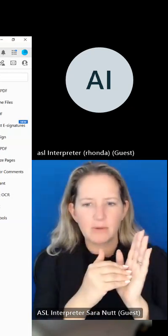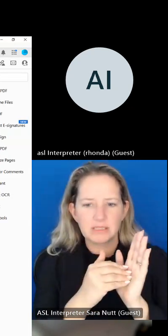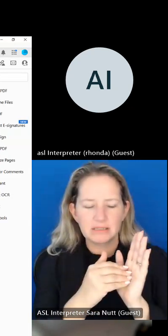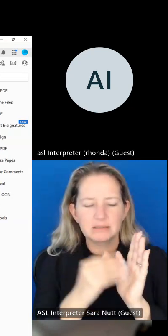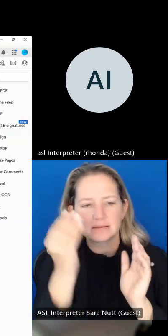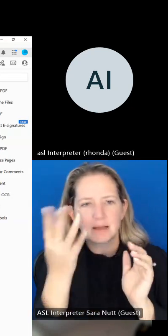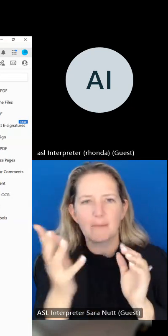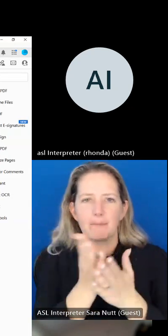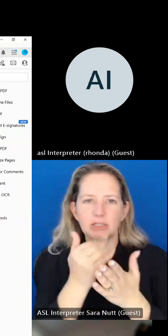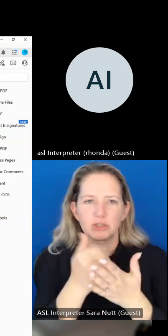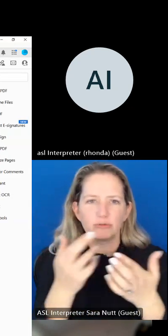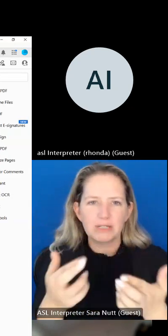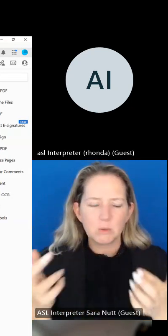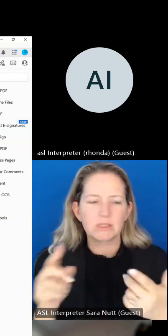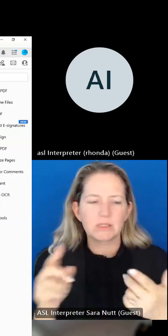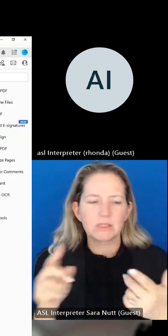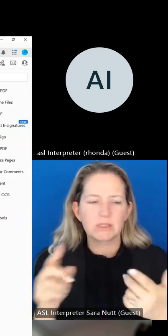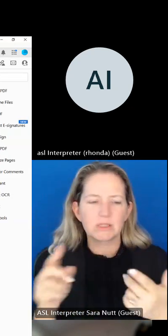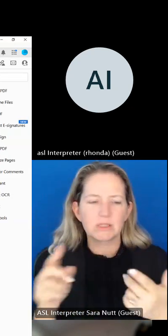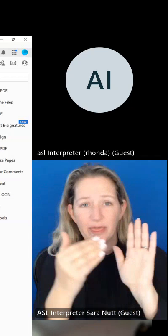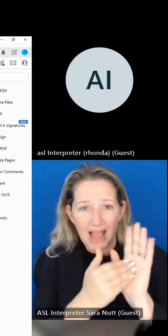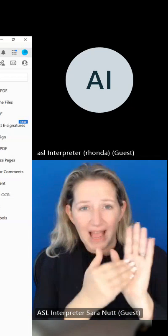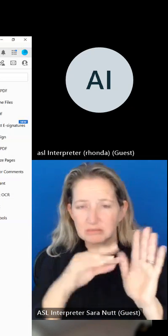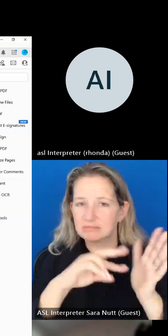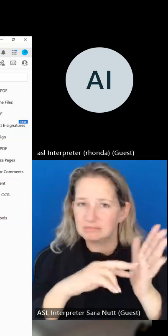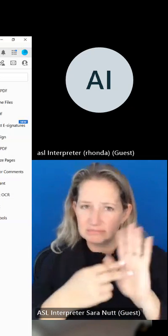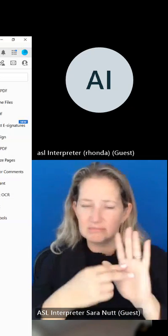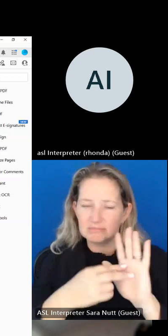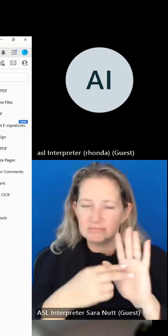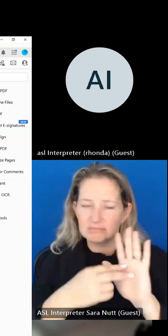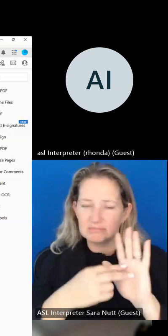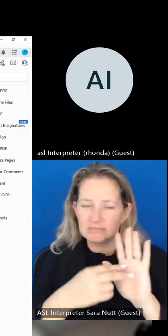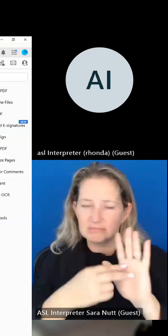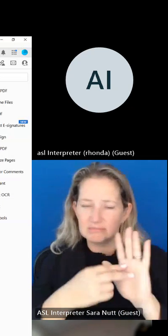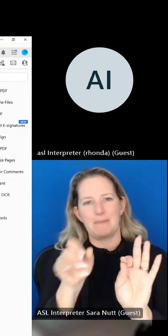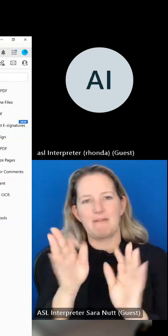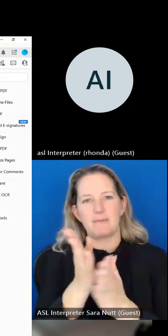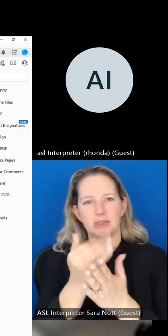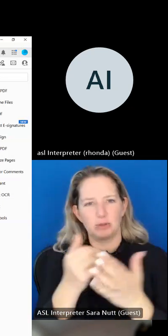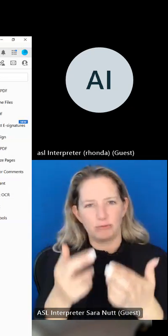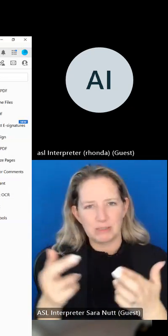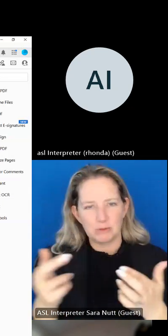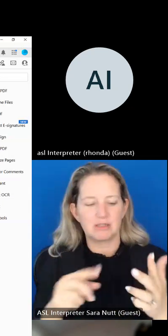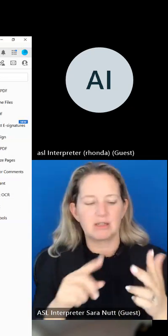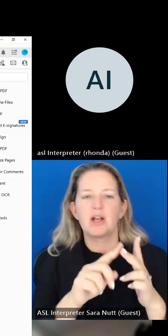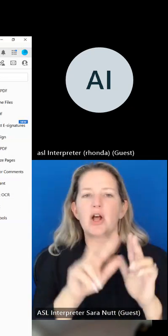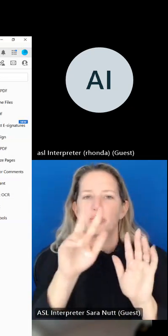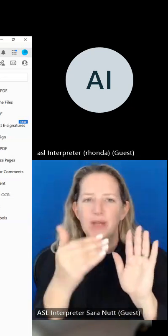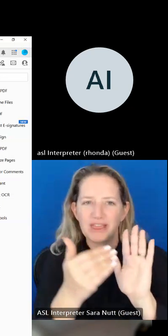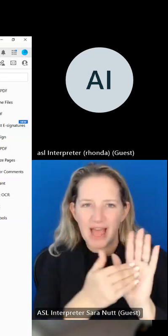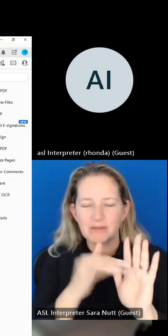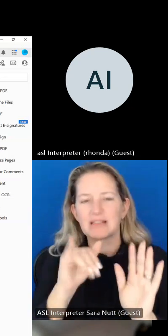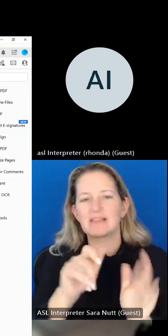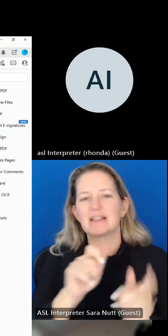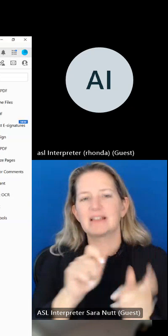resources, 2000s tell you about the statement of budgetary resources, 3000s tell you about change in